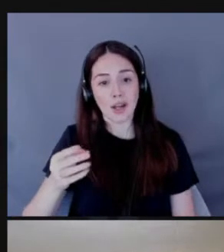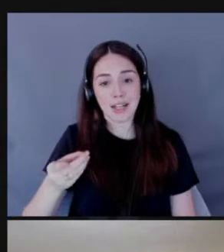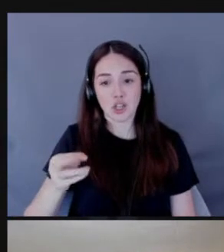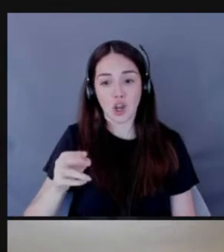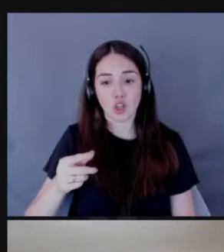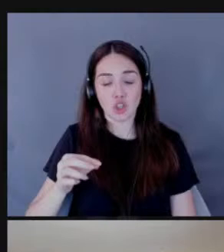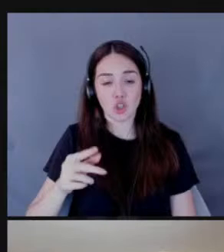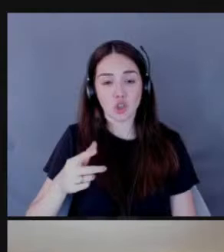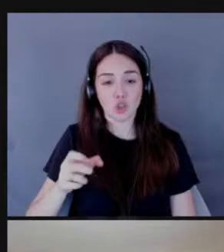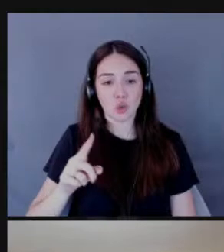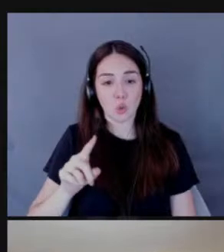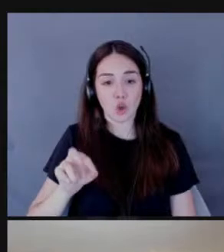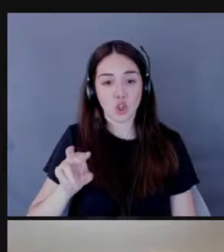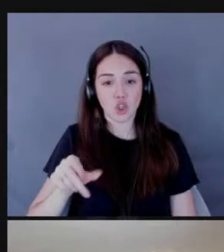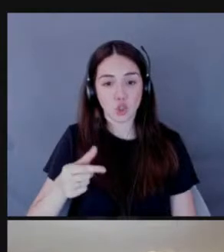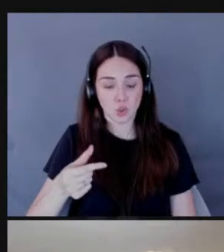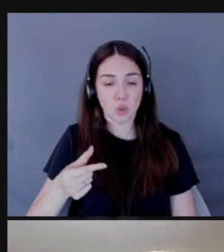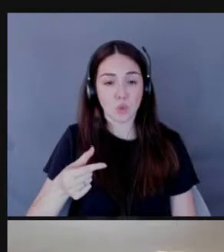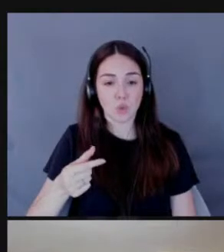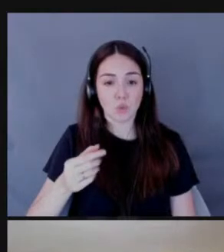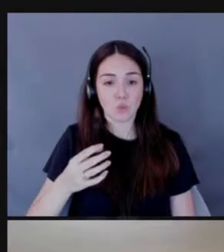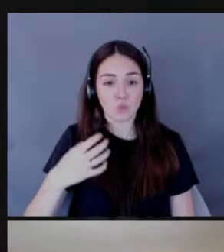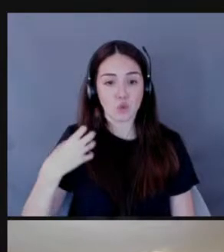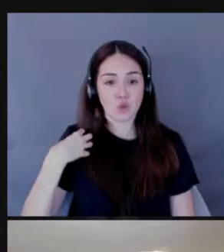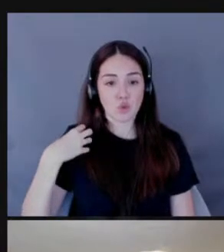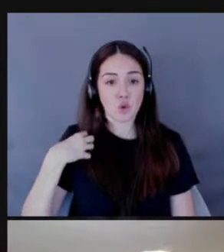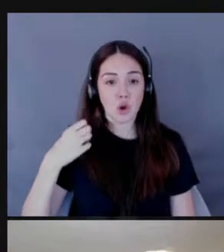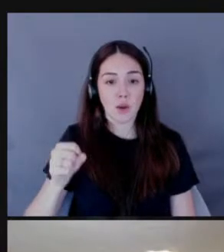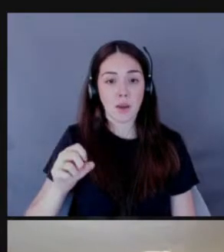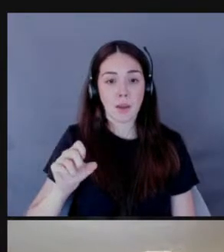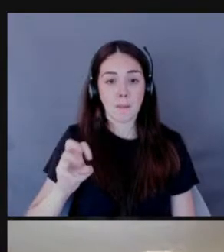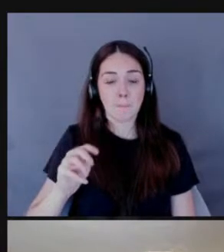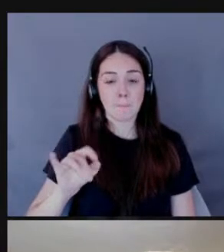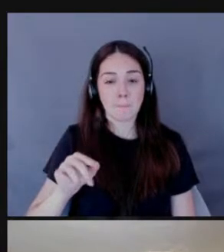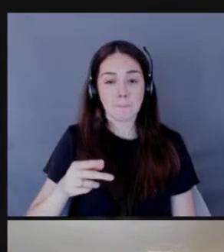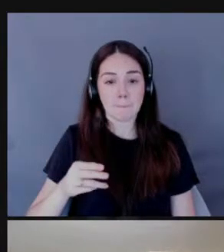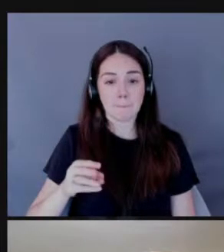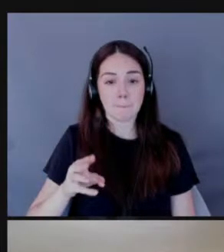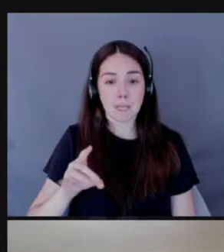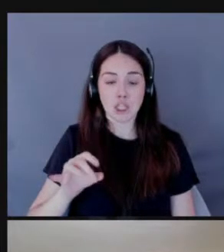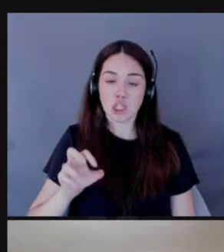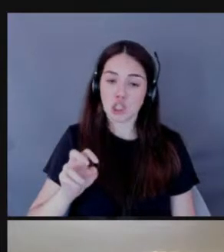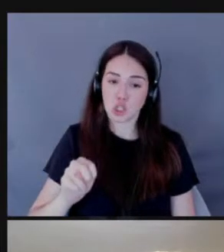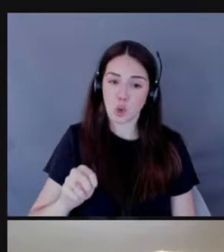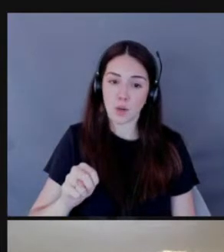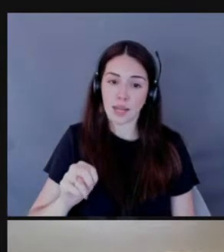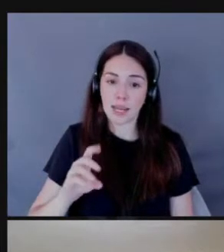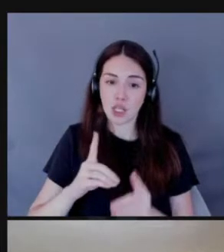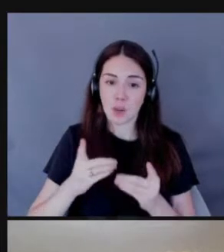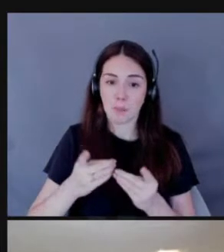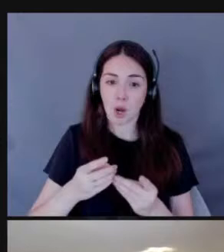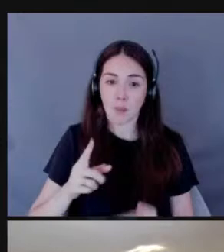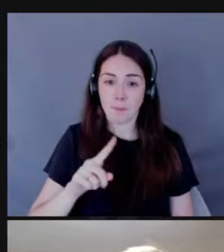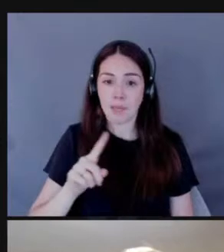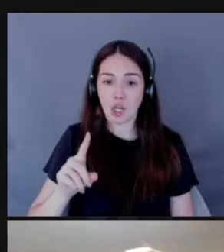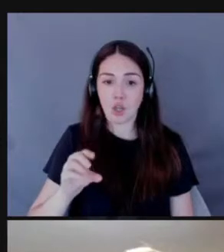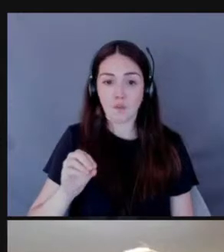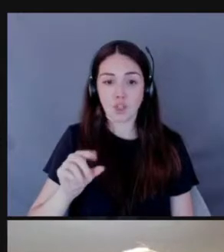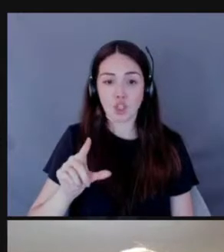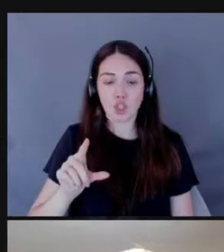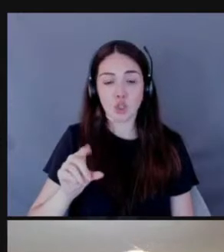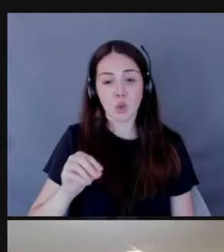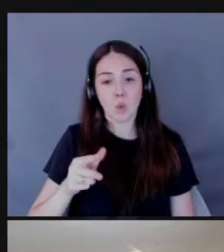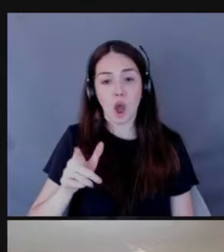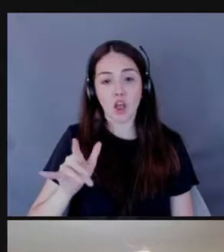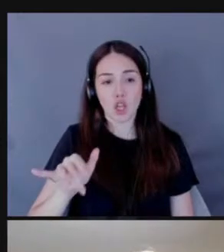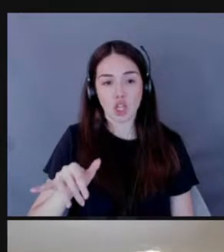was the chairman of the Smithsonian's Department of Vertebrate Zoology, And with